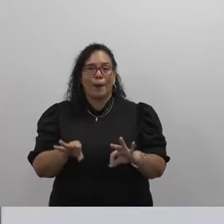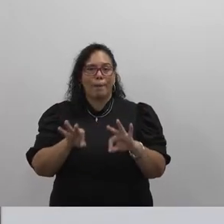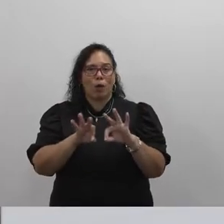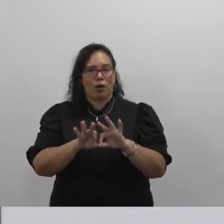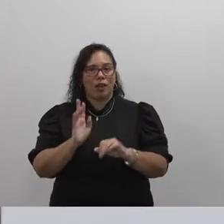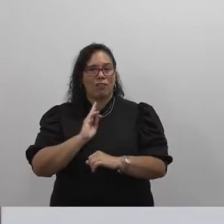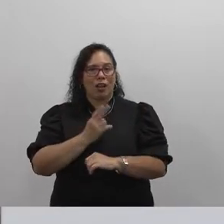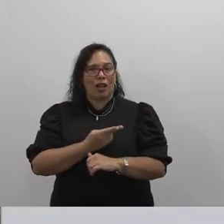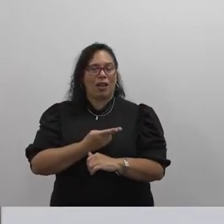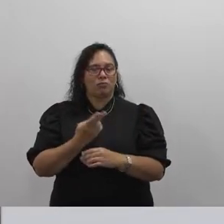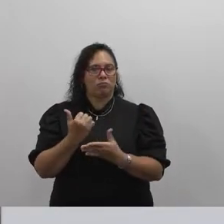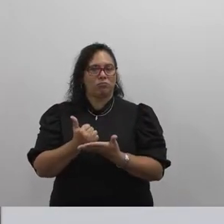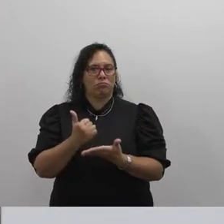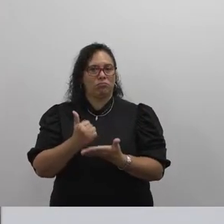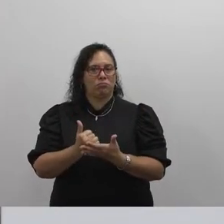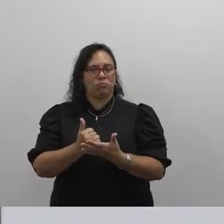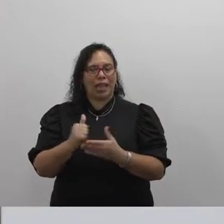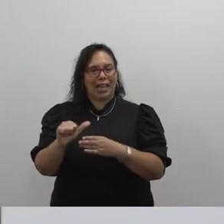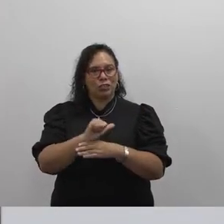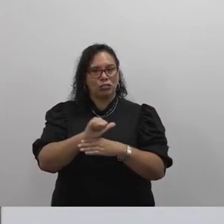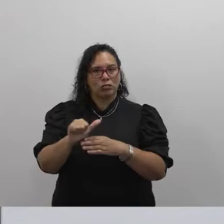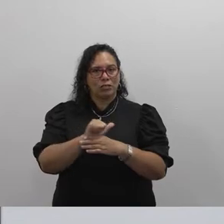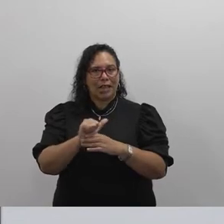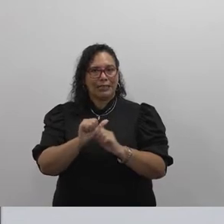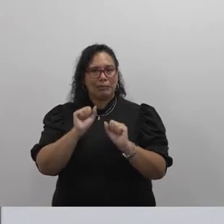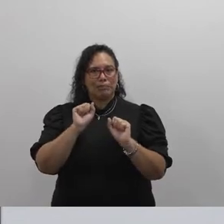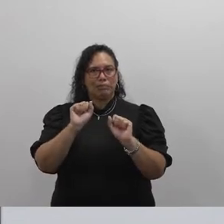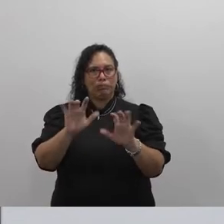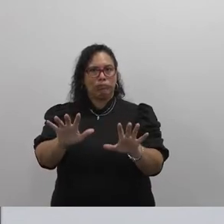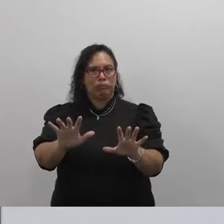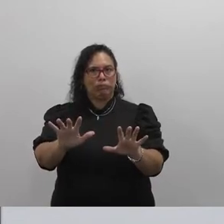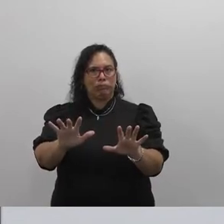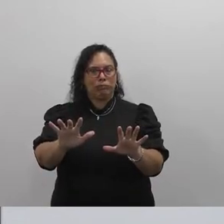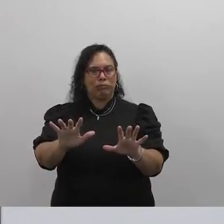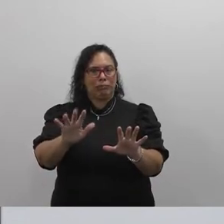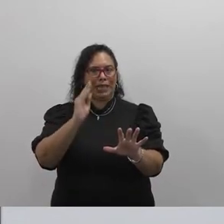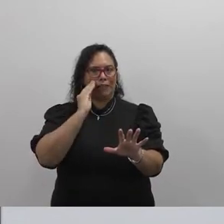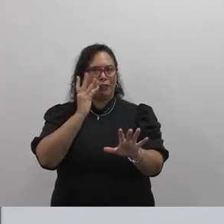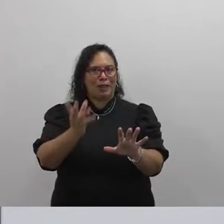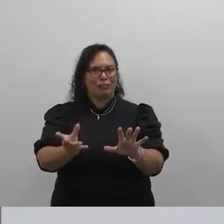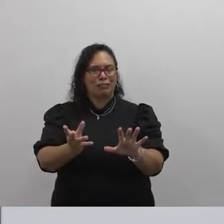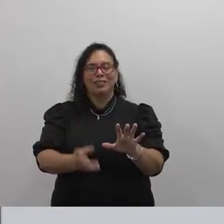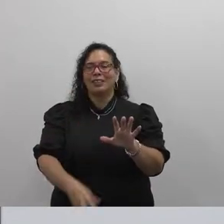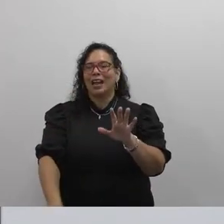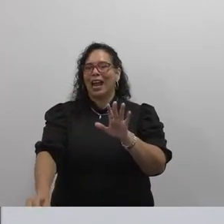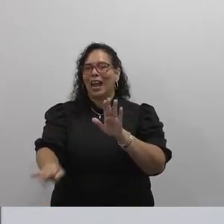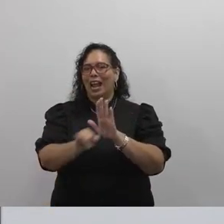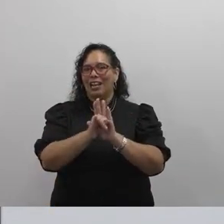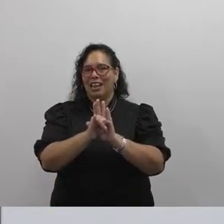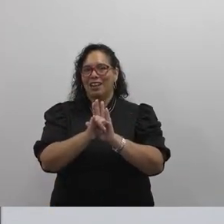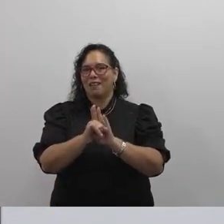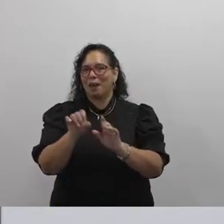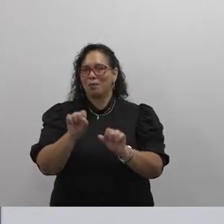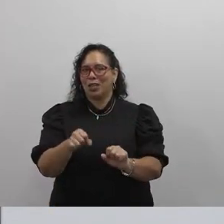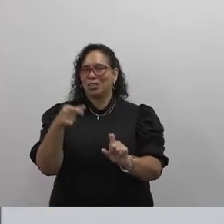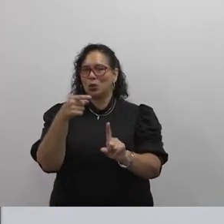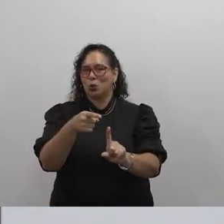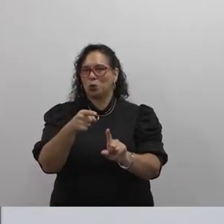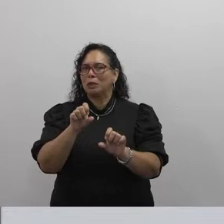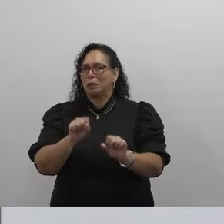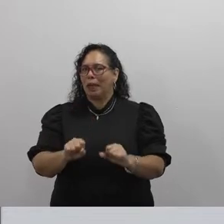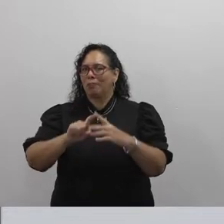it was a very useful exercise just to put everything out there at the outset, identify some potential goals that we could embark